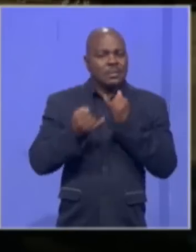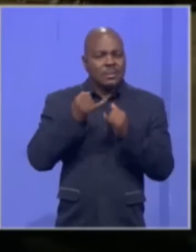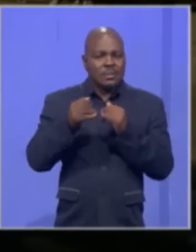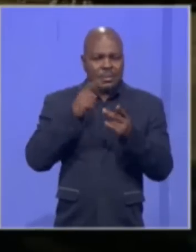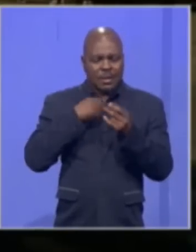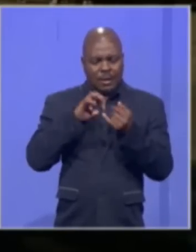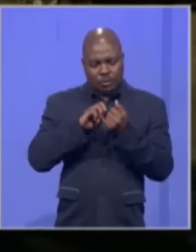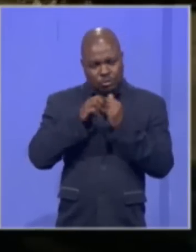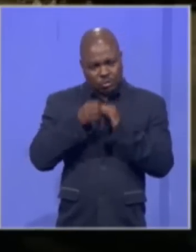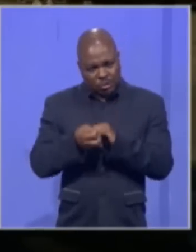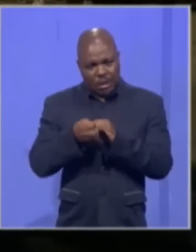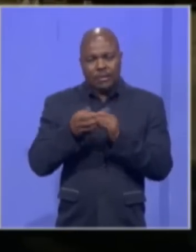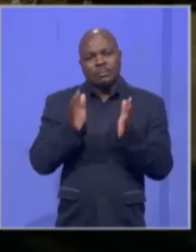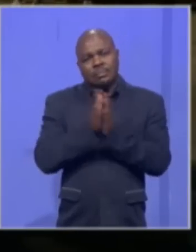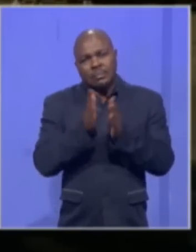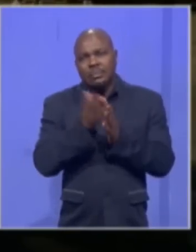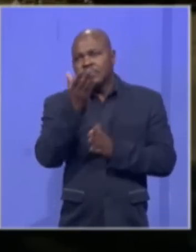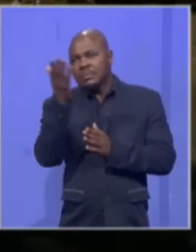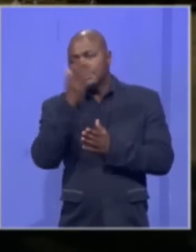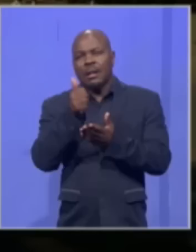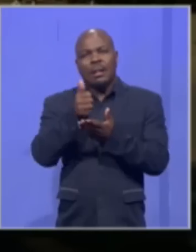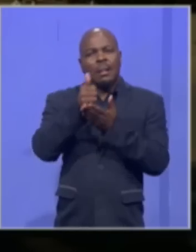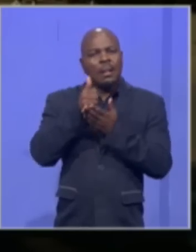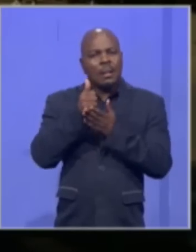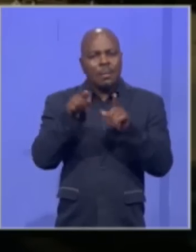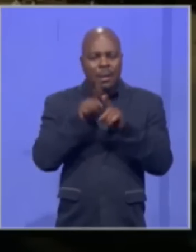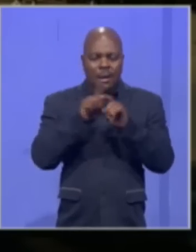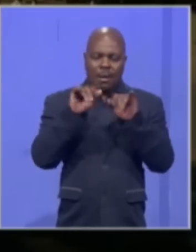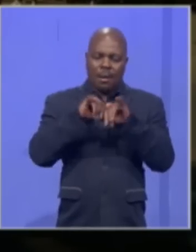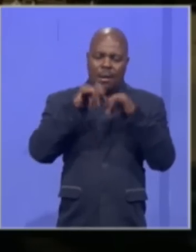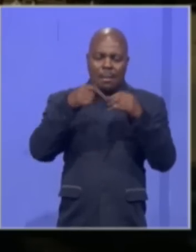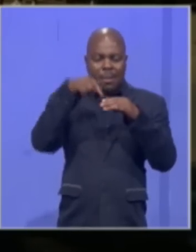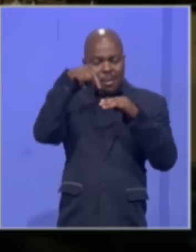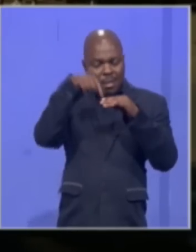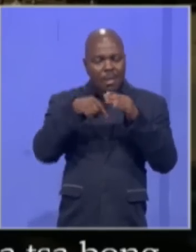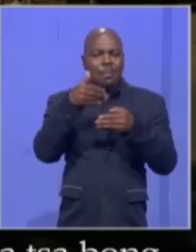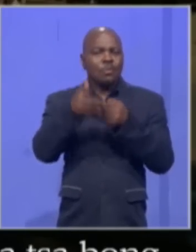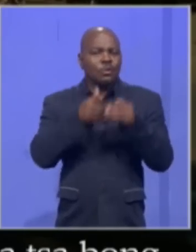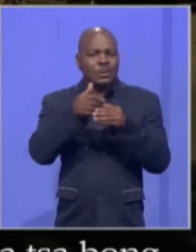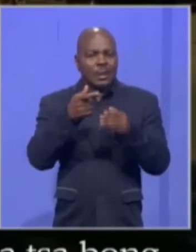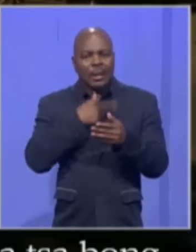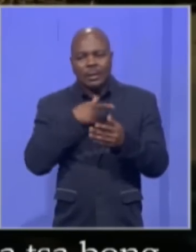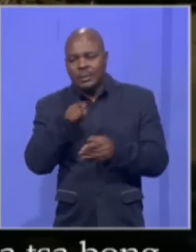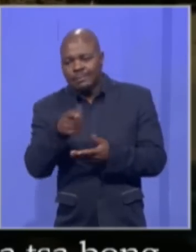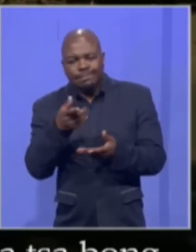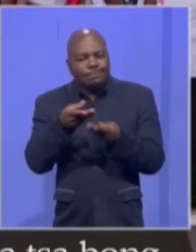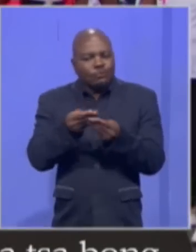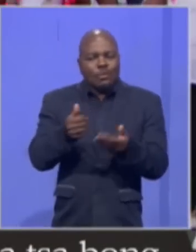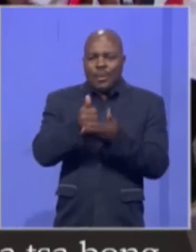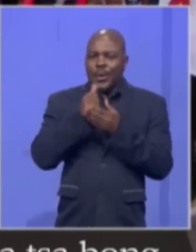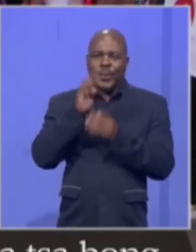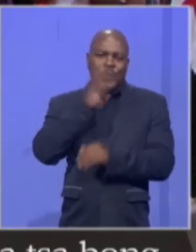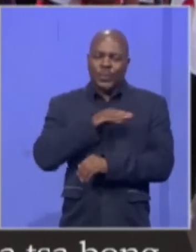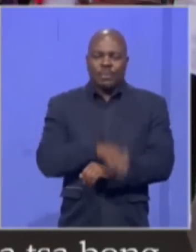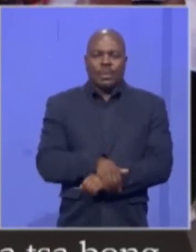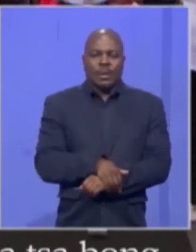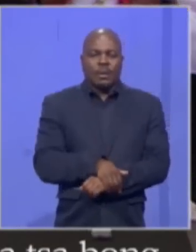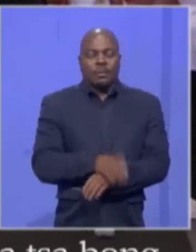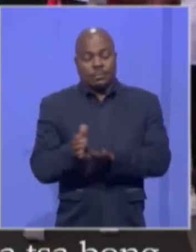tried to seek help through the internal company process, but then I didn't find any sort of help. Ate haile